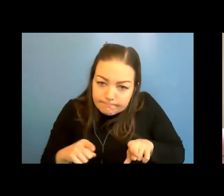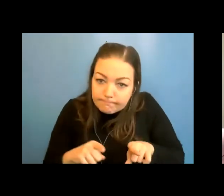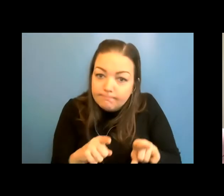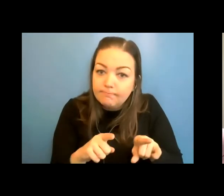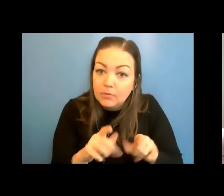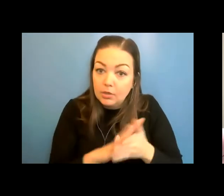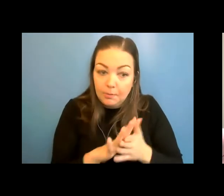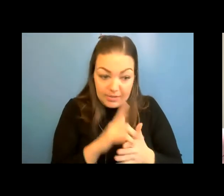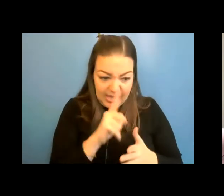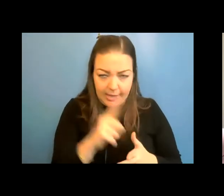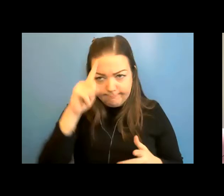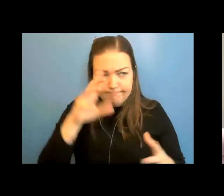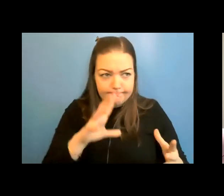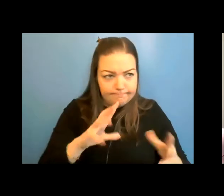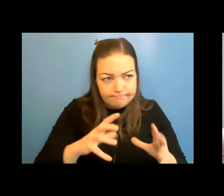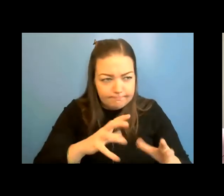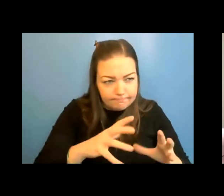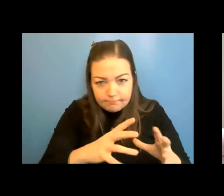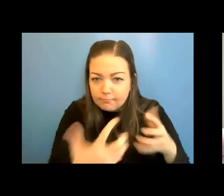work might fit certain audiences.